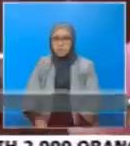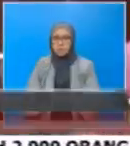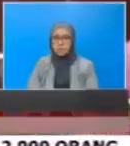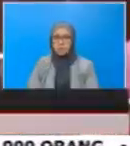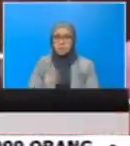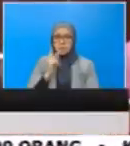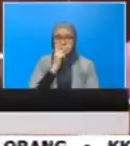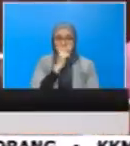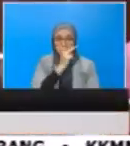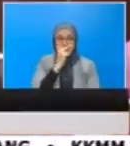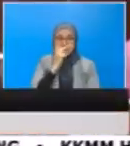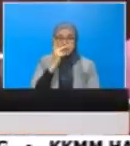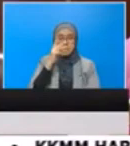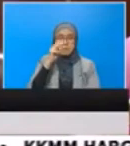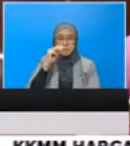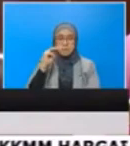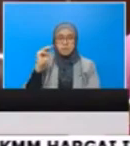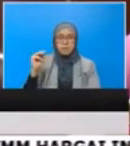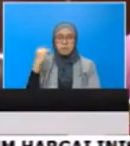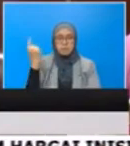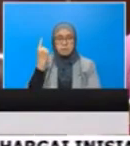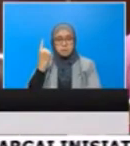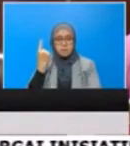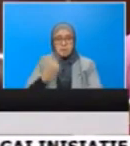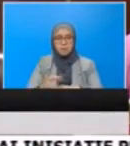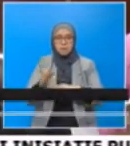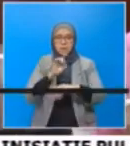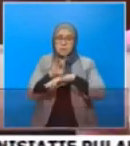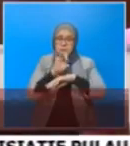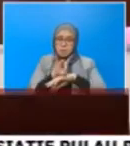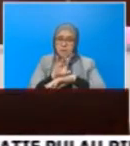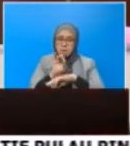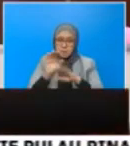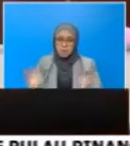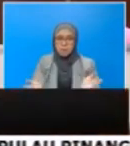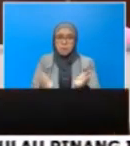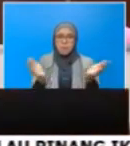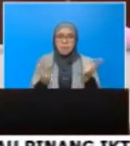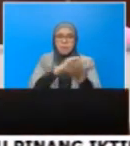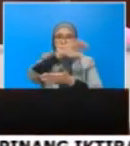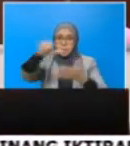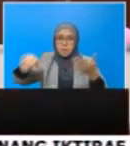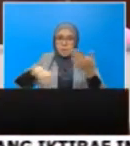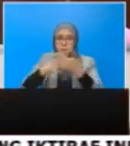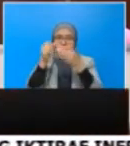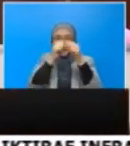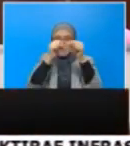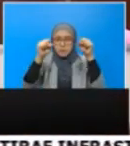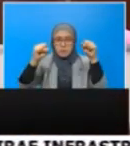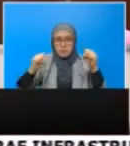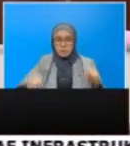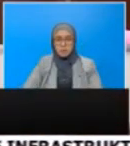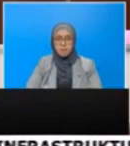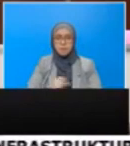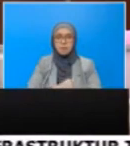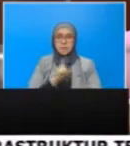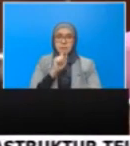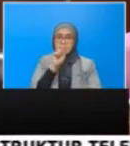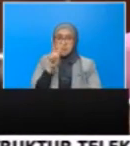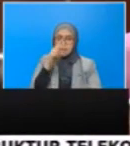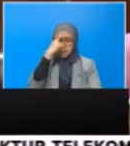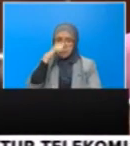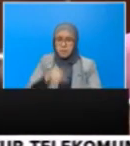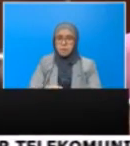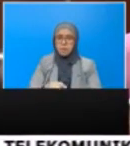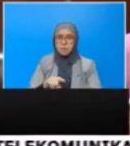KKMM sentiasa menasihati dan menggalakkan semua stesen penyiaran untuk menyediakan